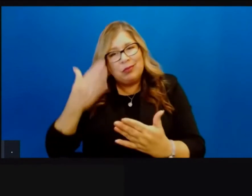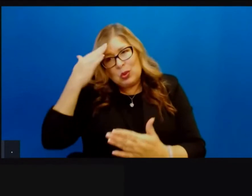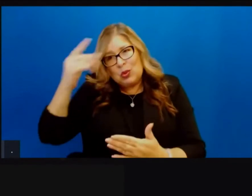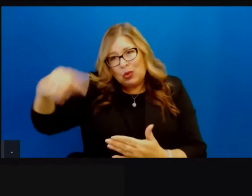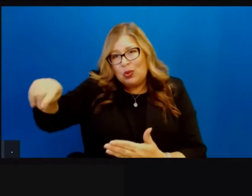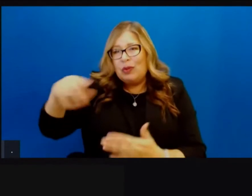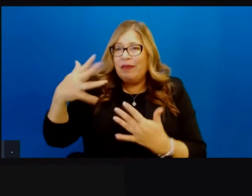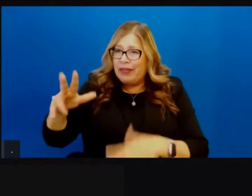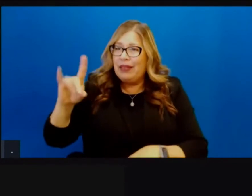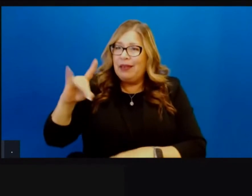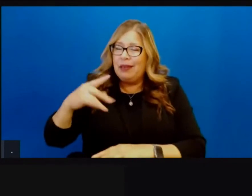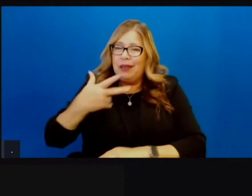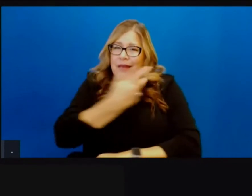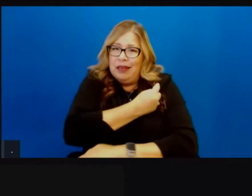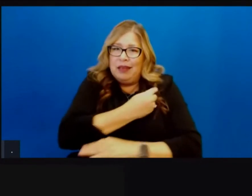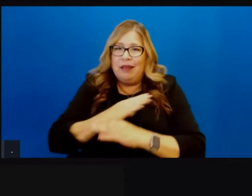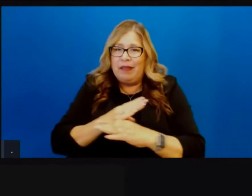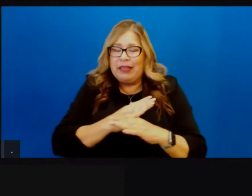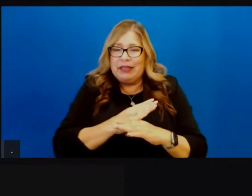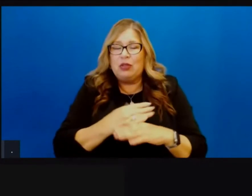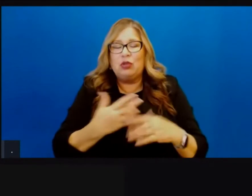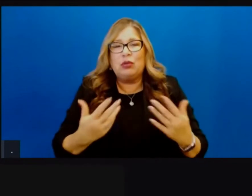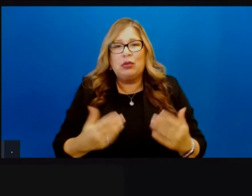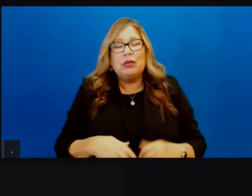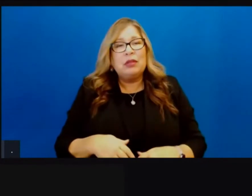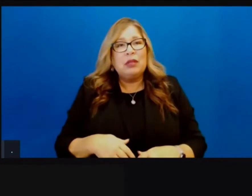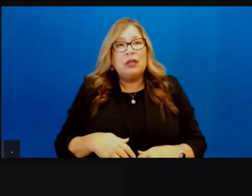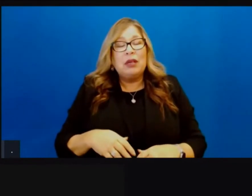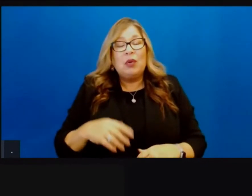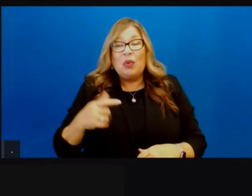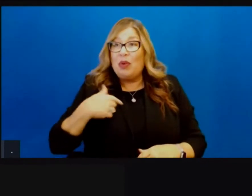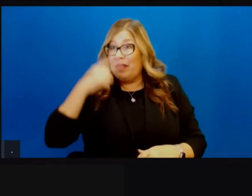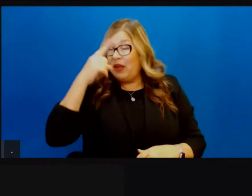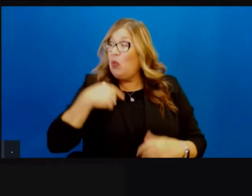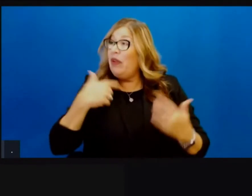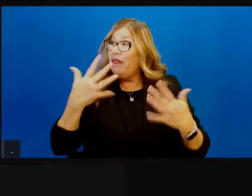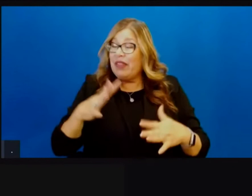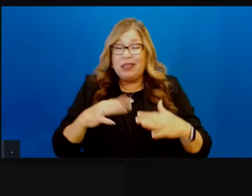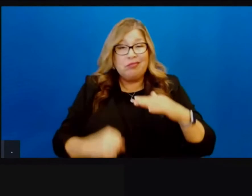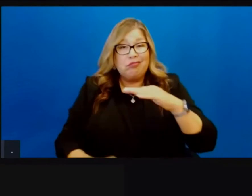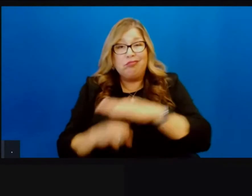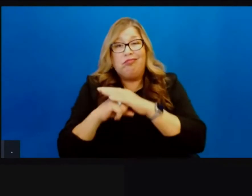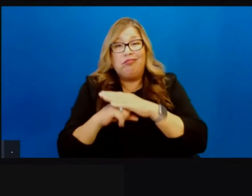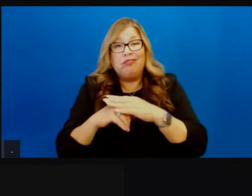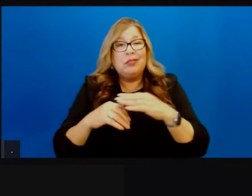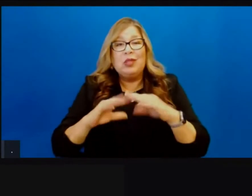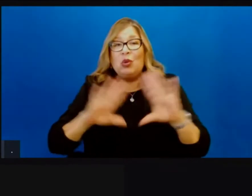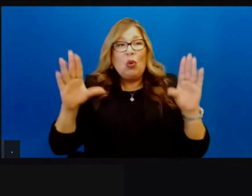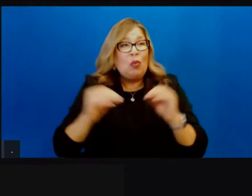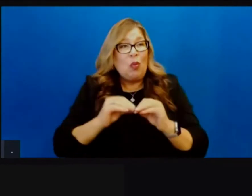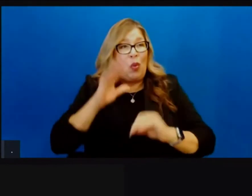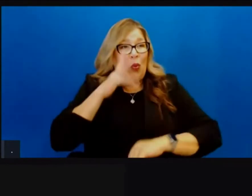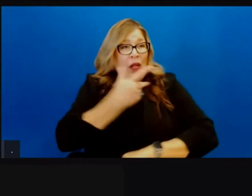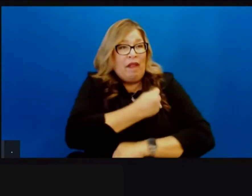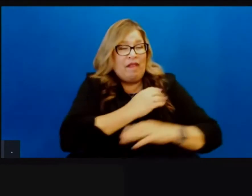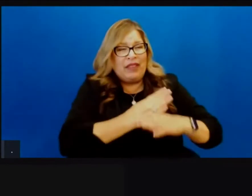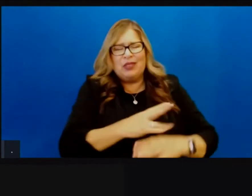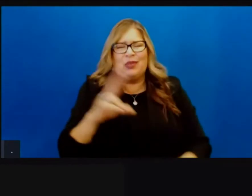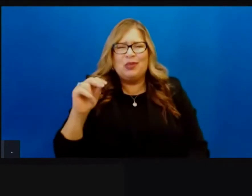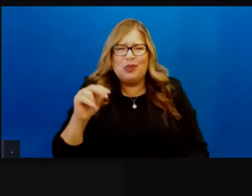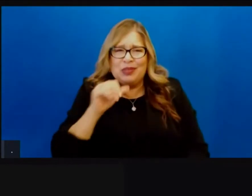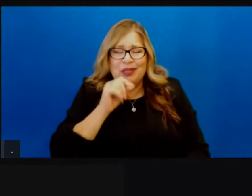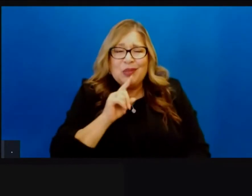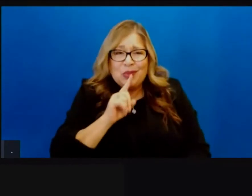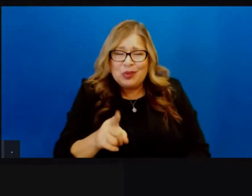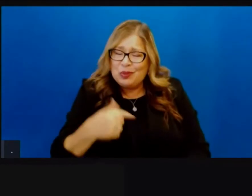of hit our peak, I think, is untrue. We know that it's this takes more work. It takes